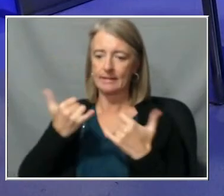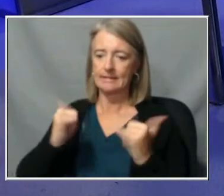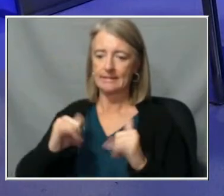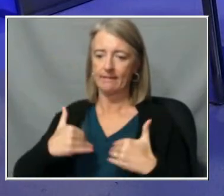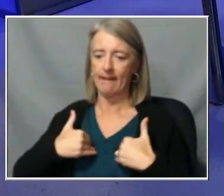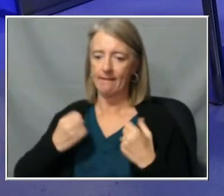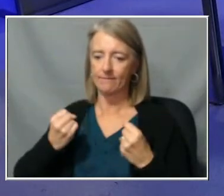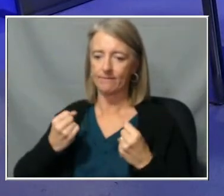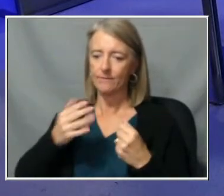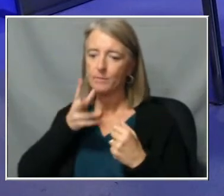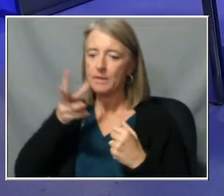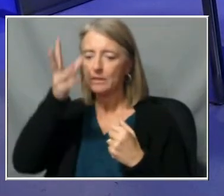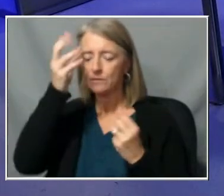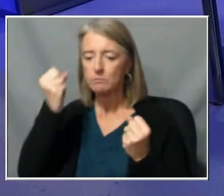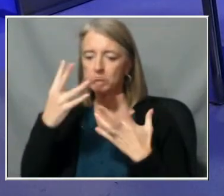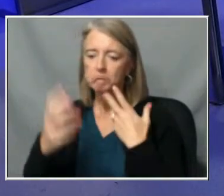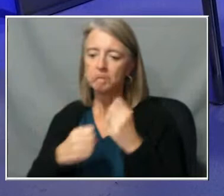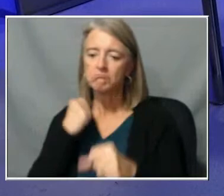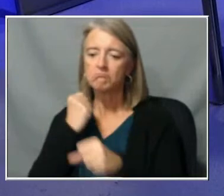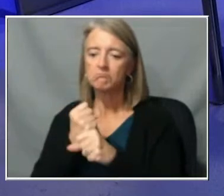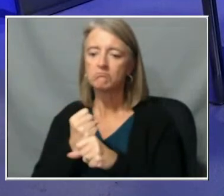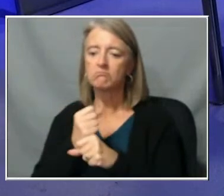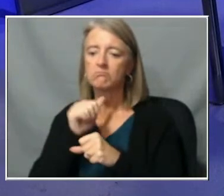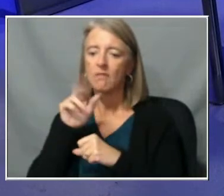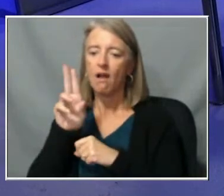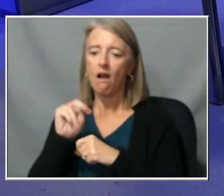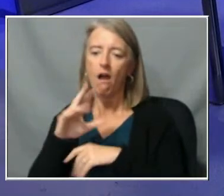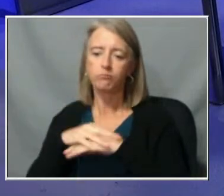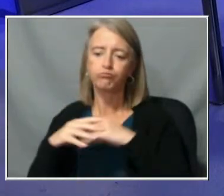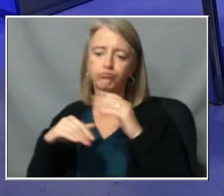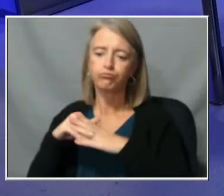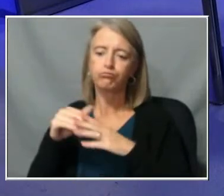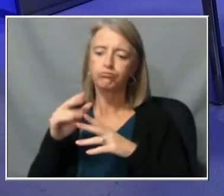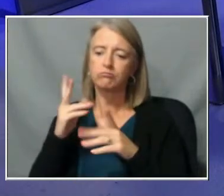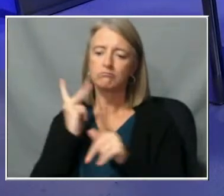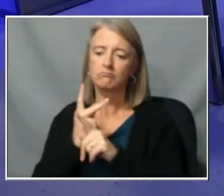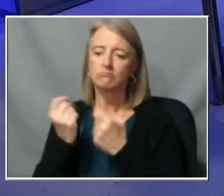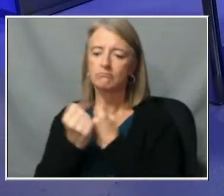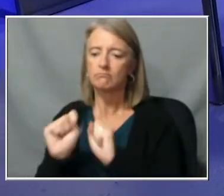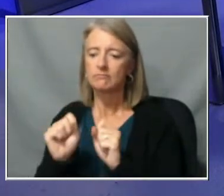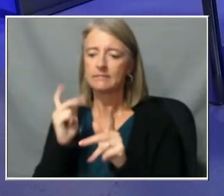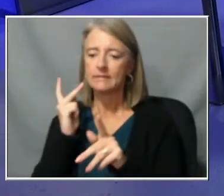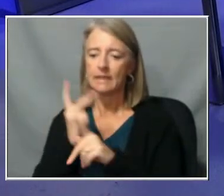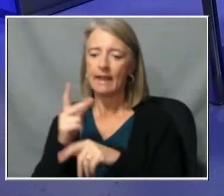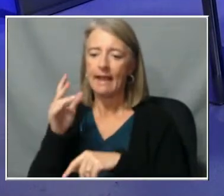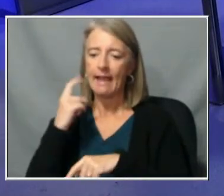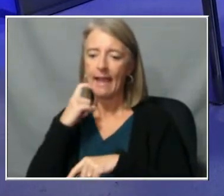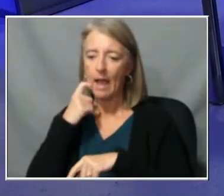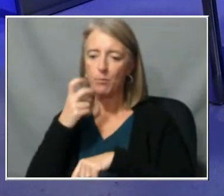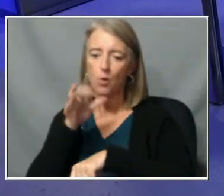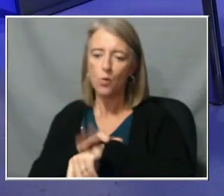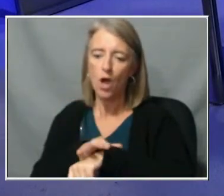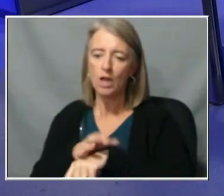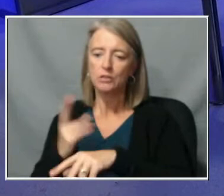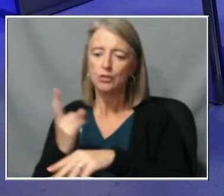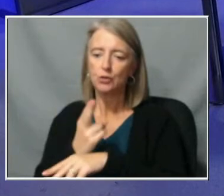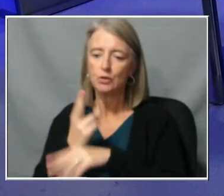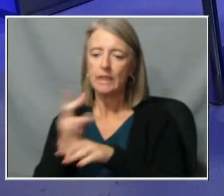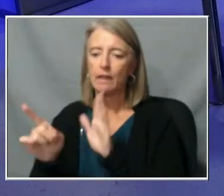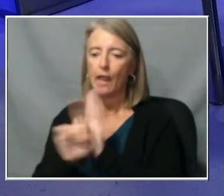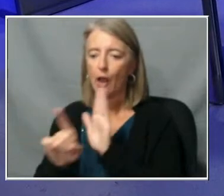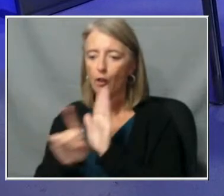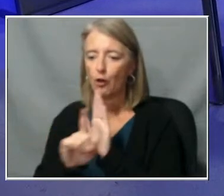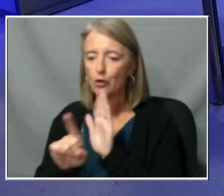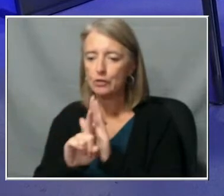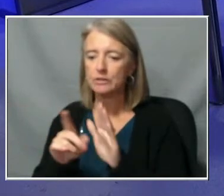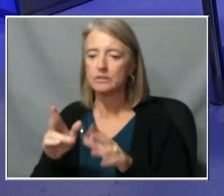years, about those uncomfortable conversations about staying safe, getting the Apple Watch, wearing the alerts, you know, so that you kind of have this peace of mind that